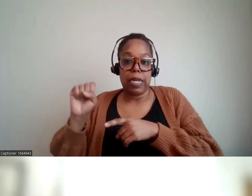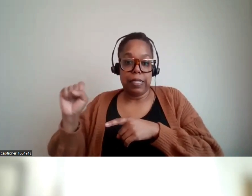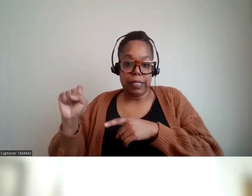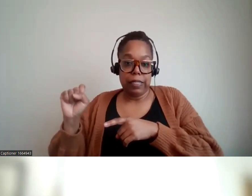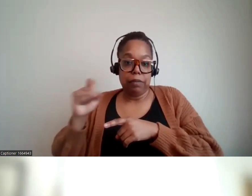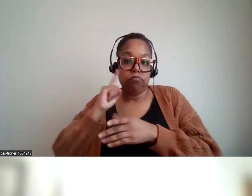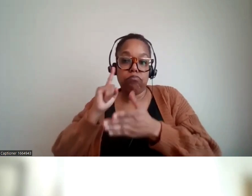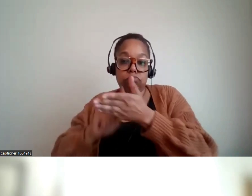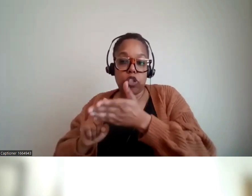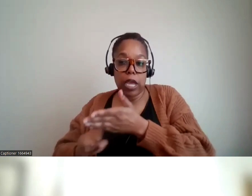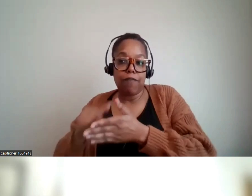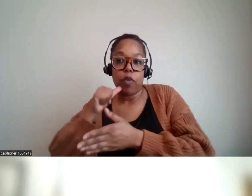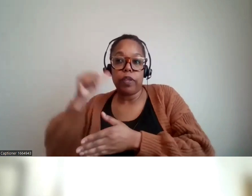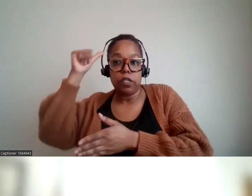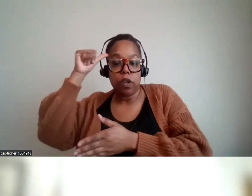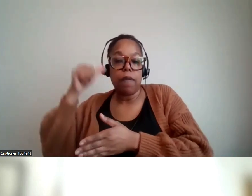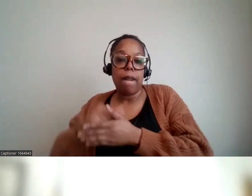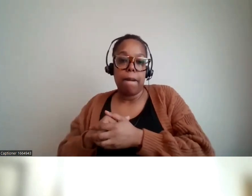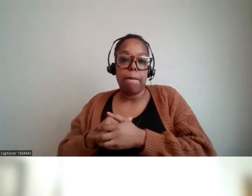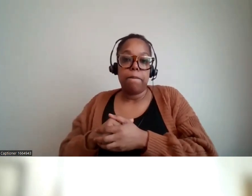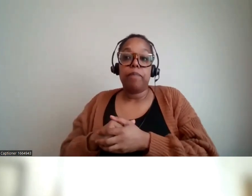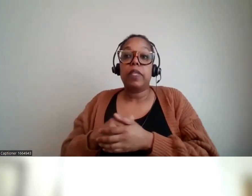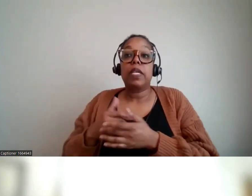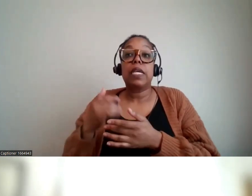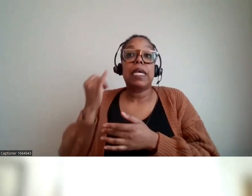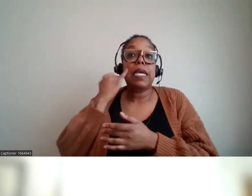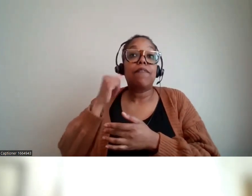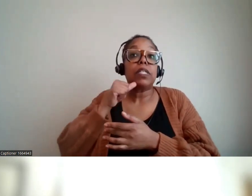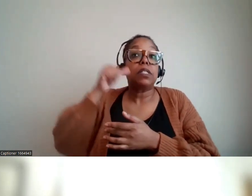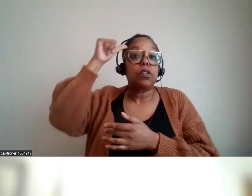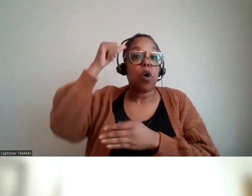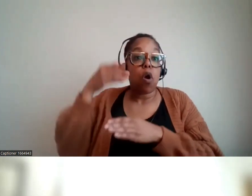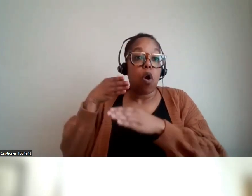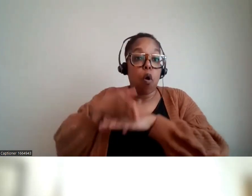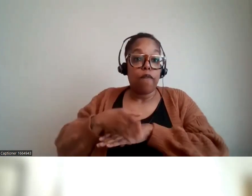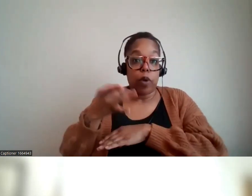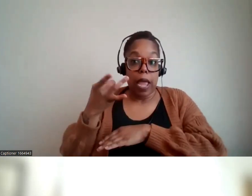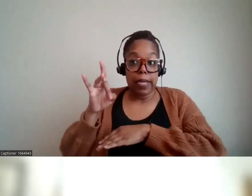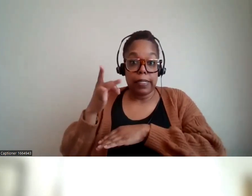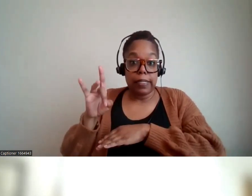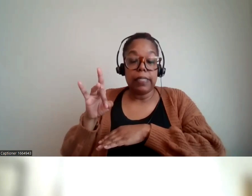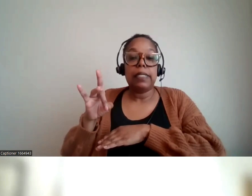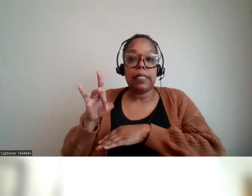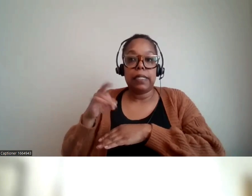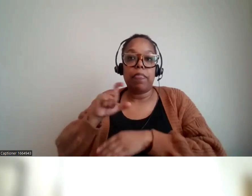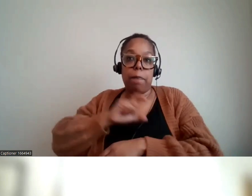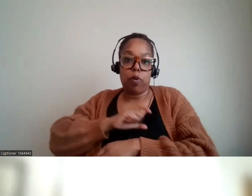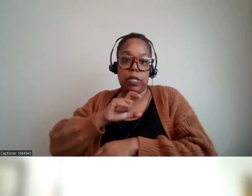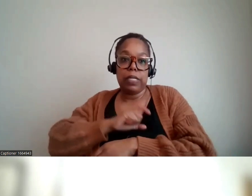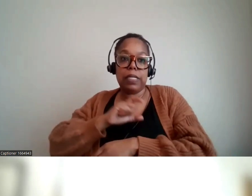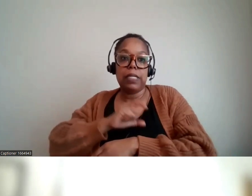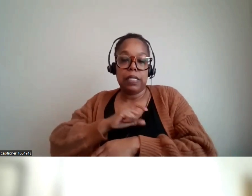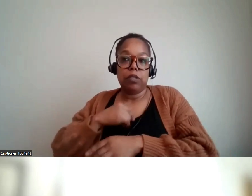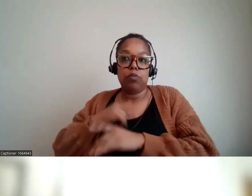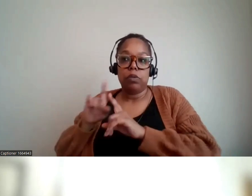have the screeners. And with adults over 18, though, the police do accompany them on those screening calls in New